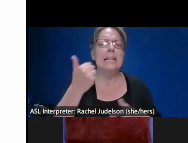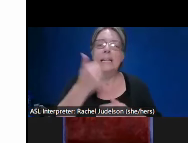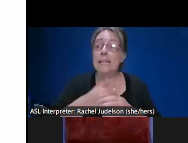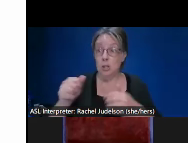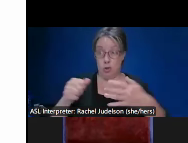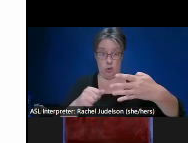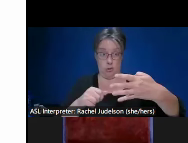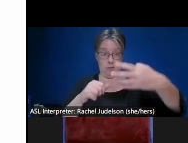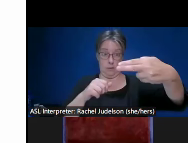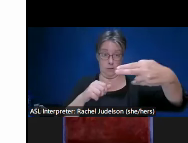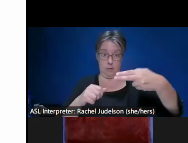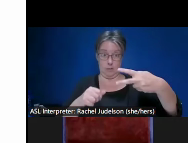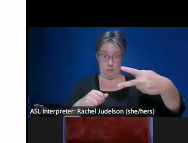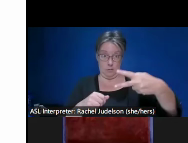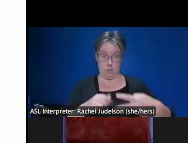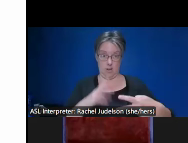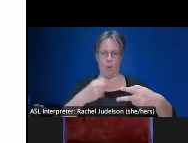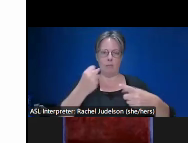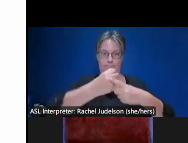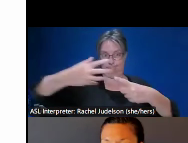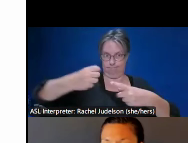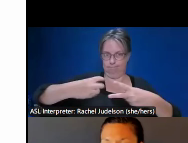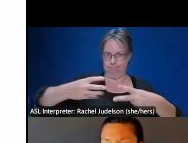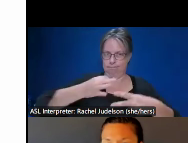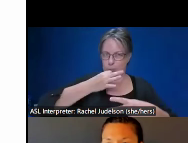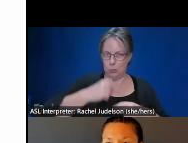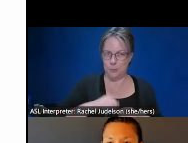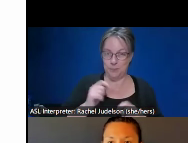in just a few minutes.